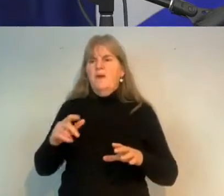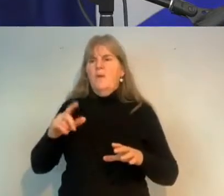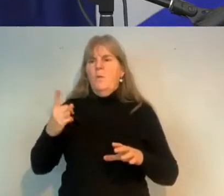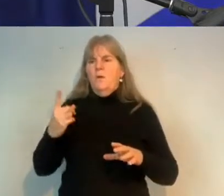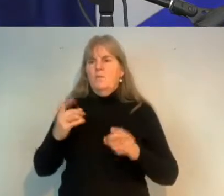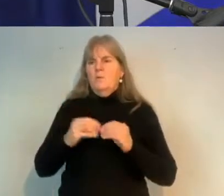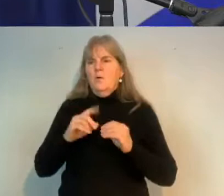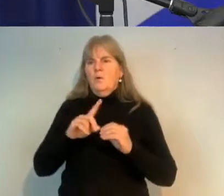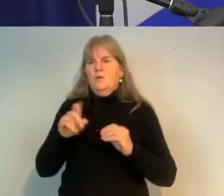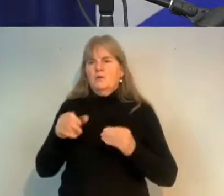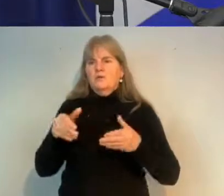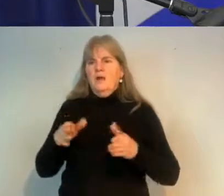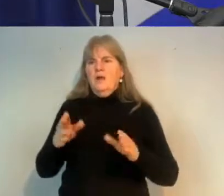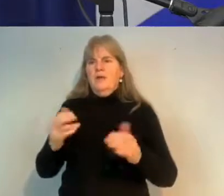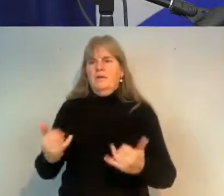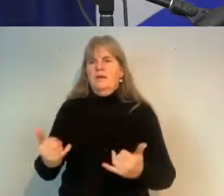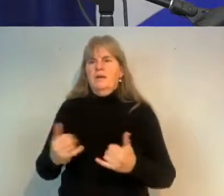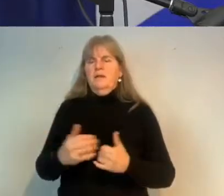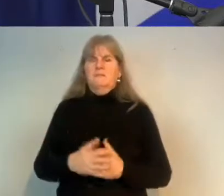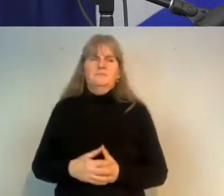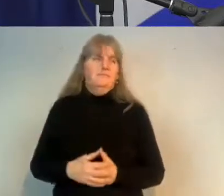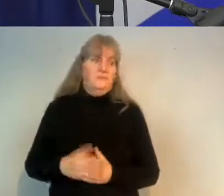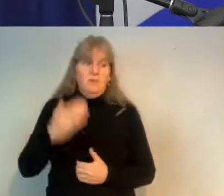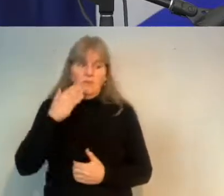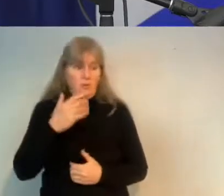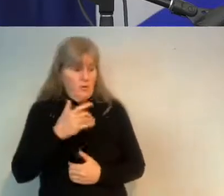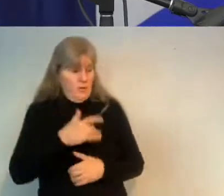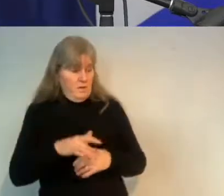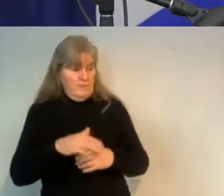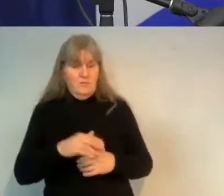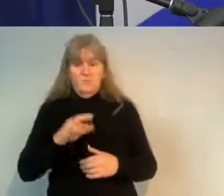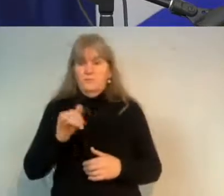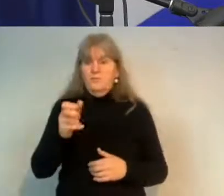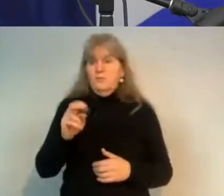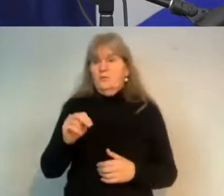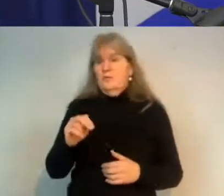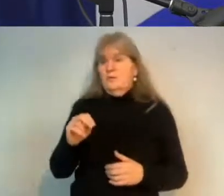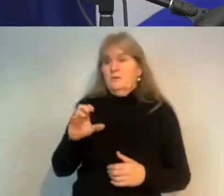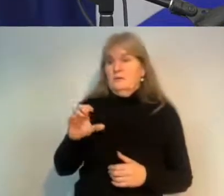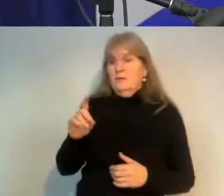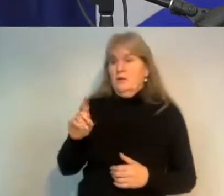question. So if you're still on the line, I'll start with John again at CKRW.